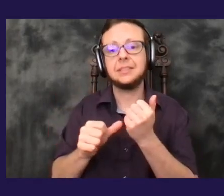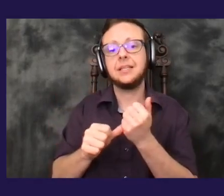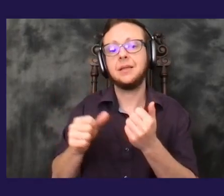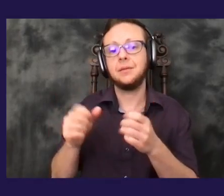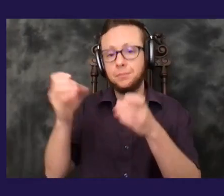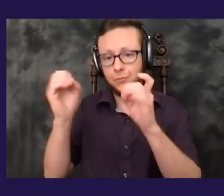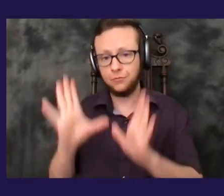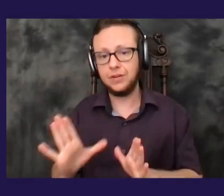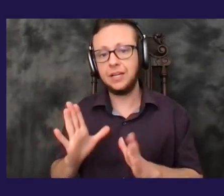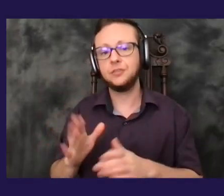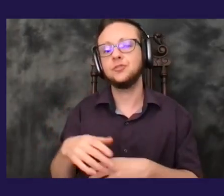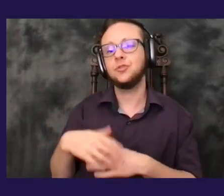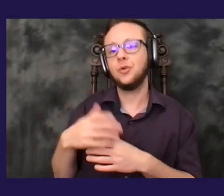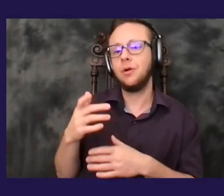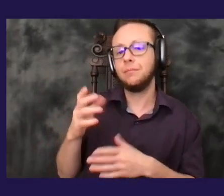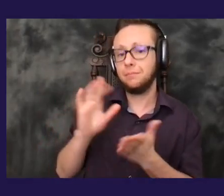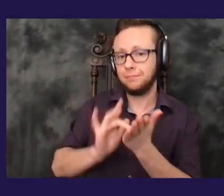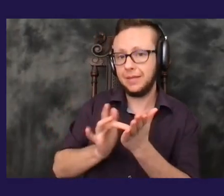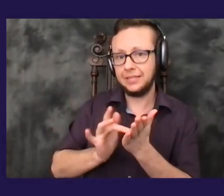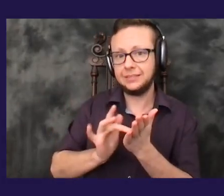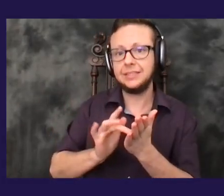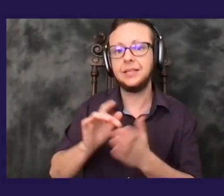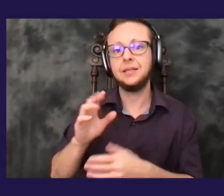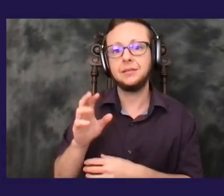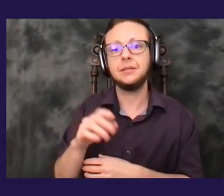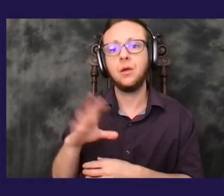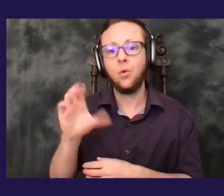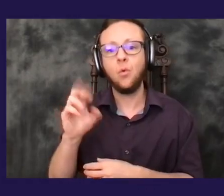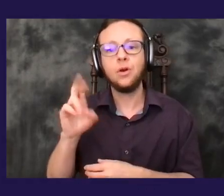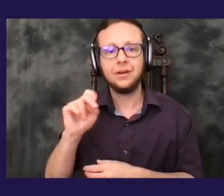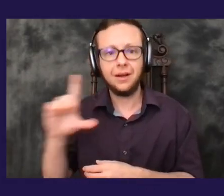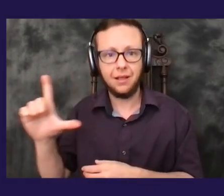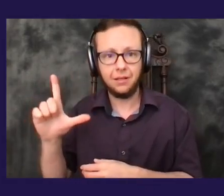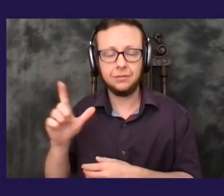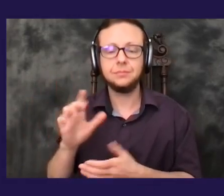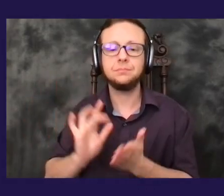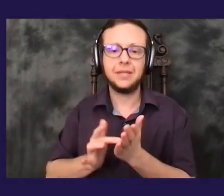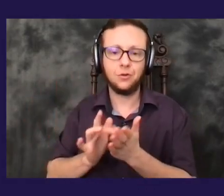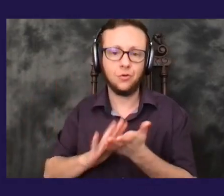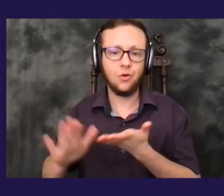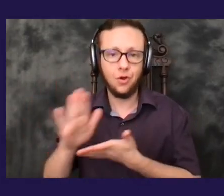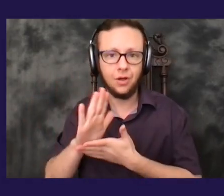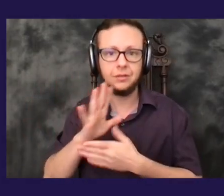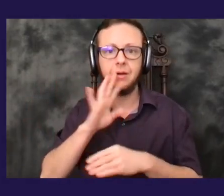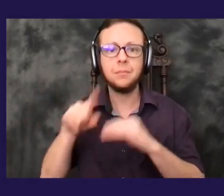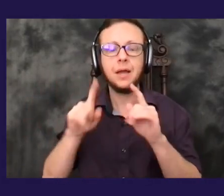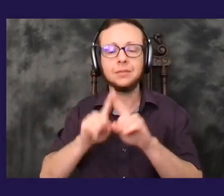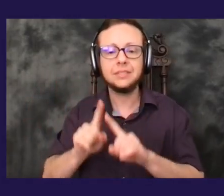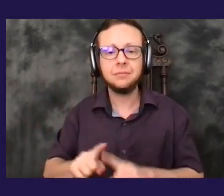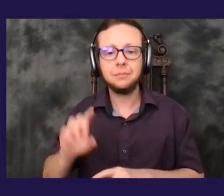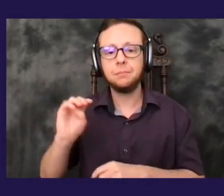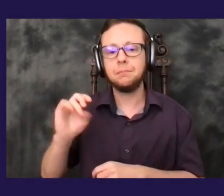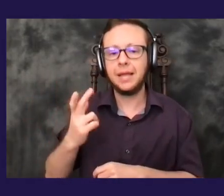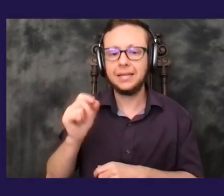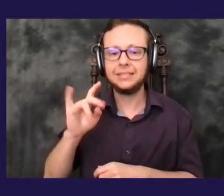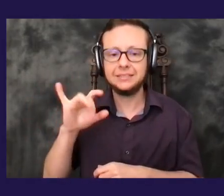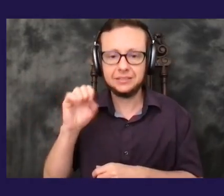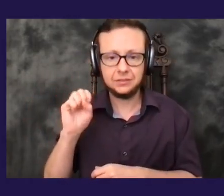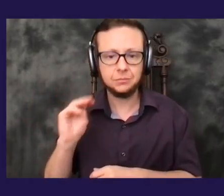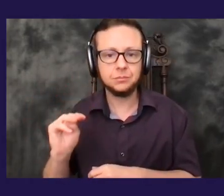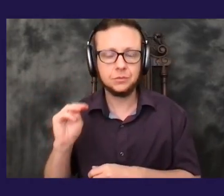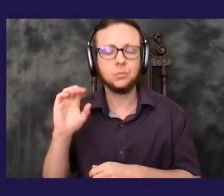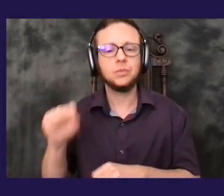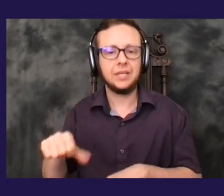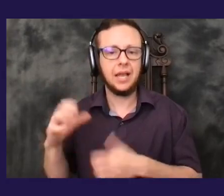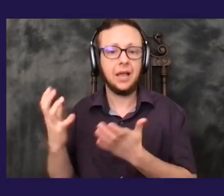Medical College, who will speak about the mechanisms that we can leverage to understand the key issues that are